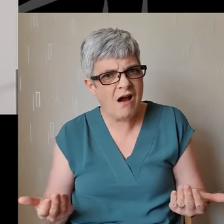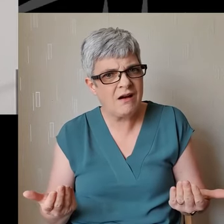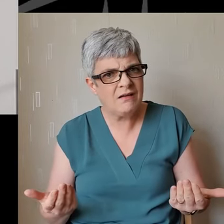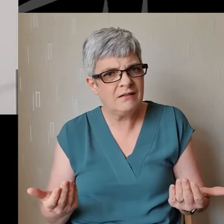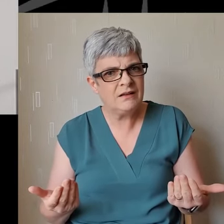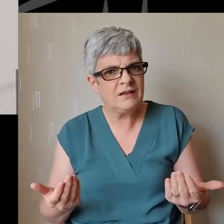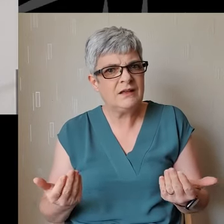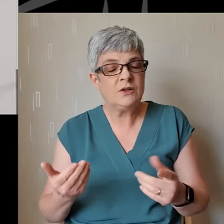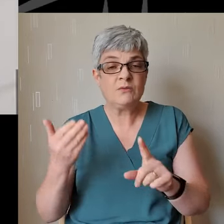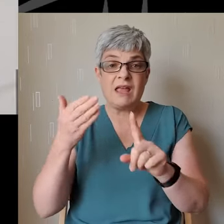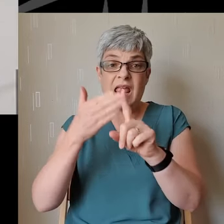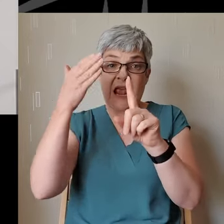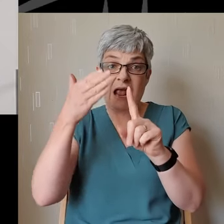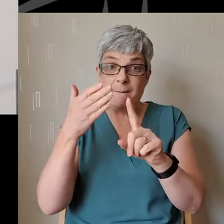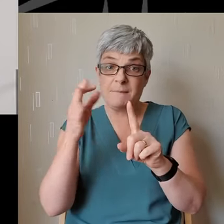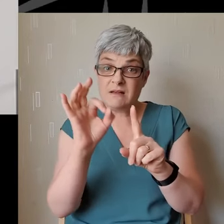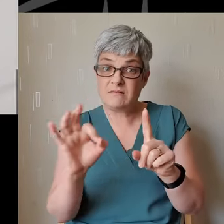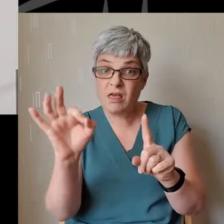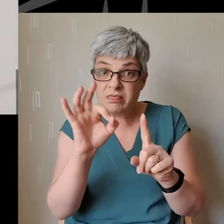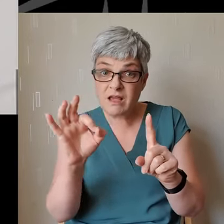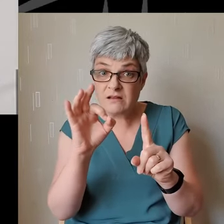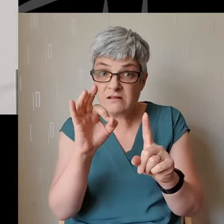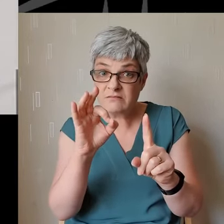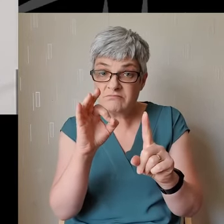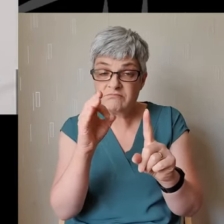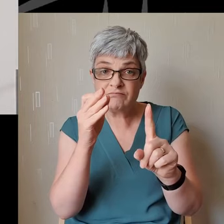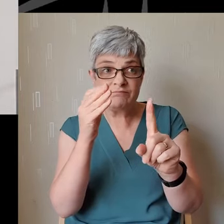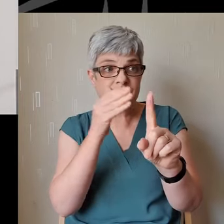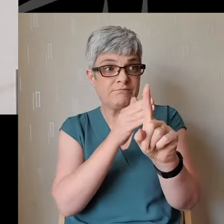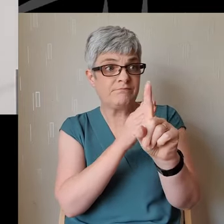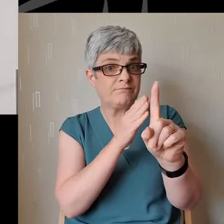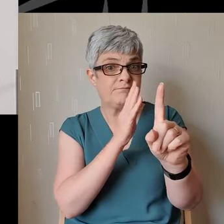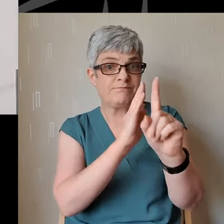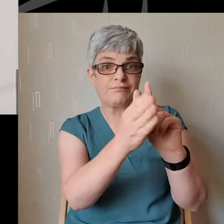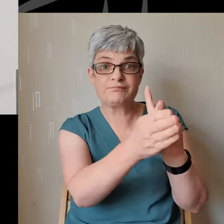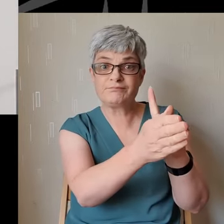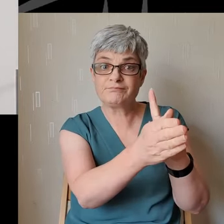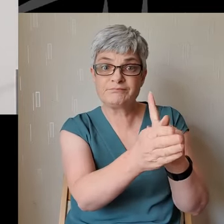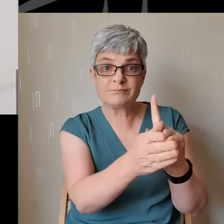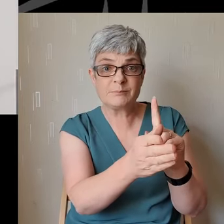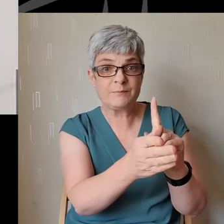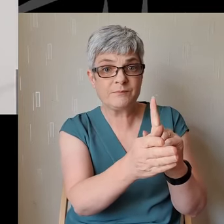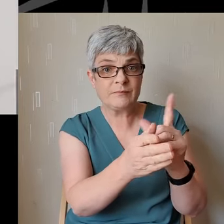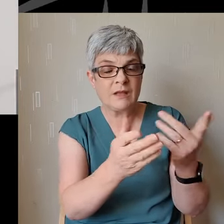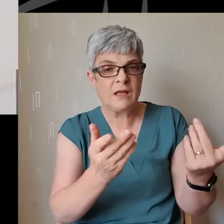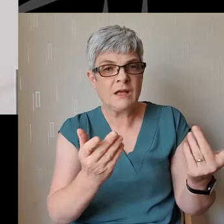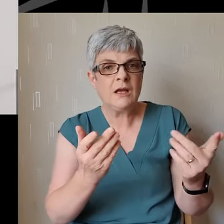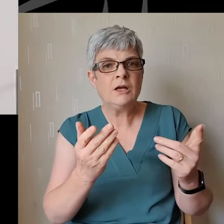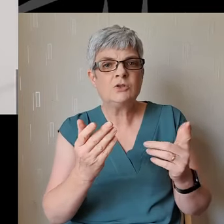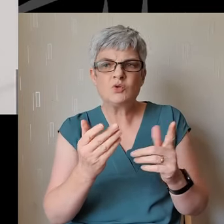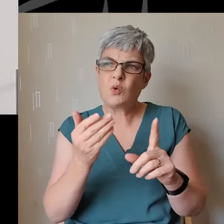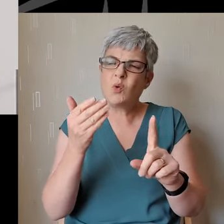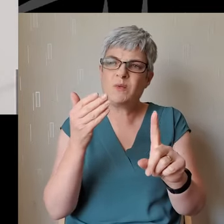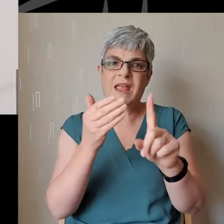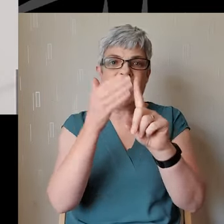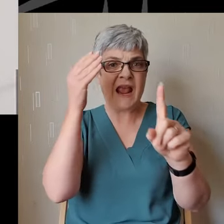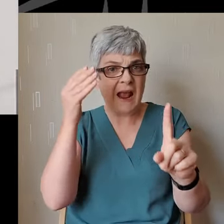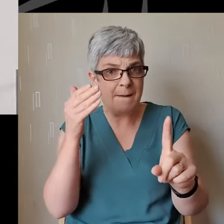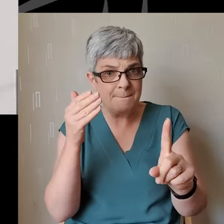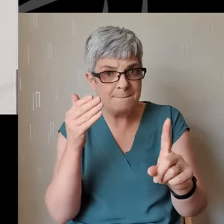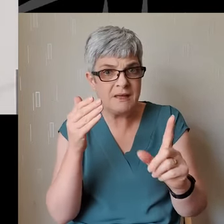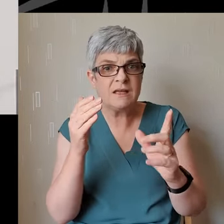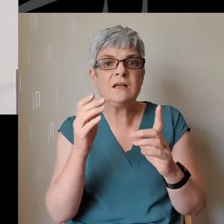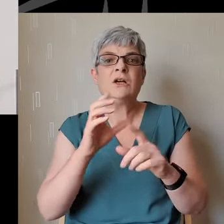Aim at nothing, and that's exactly what you hit. So unless we aim to grow in Christ-likeness, unless